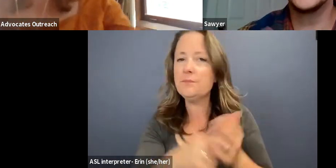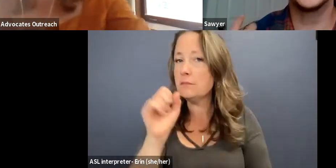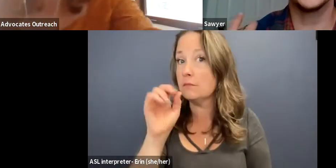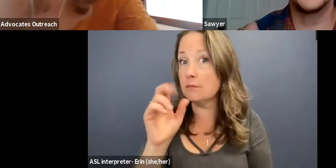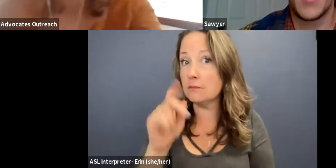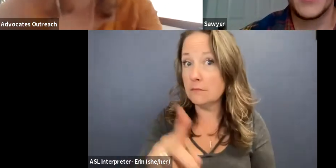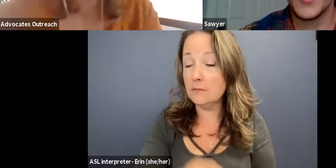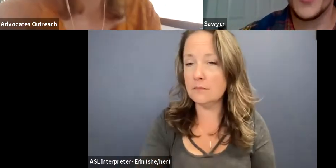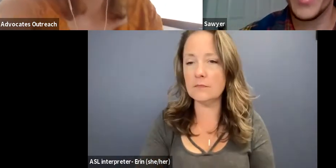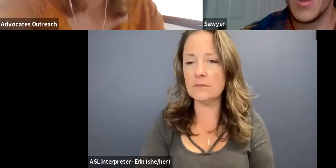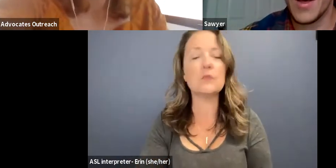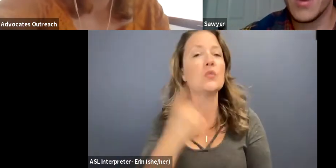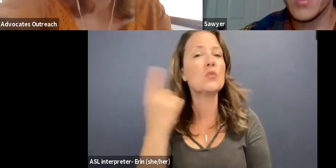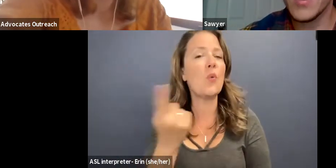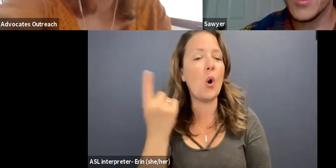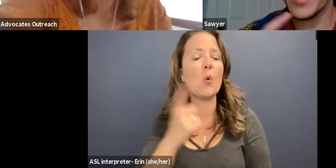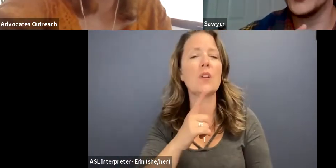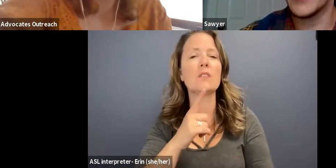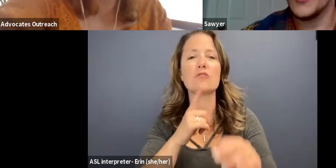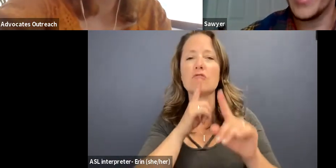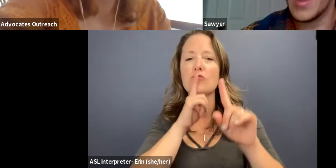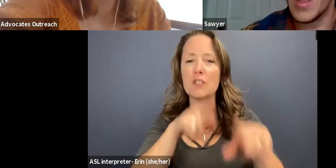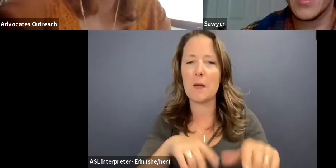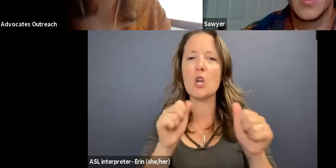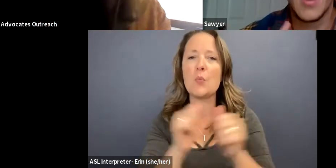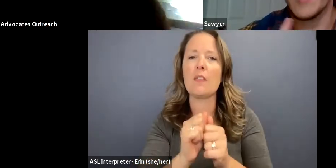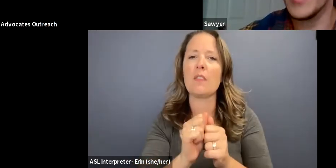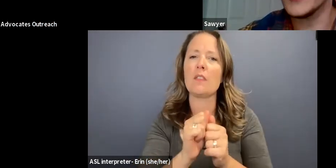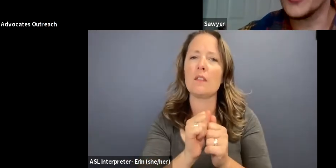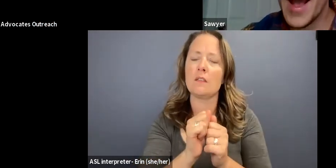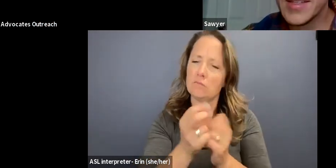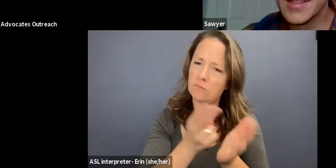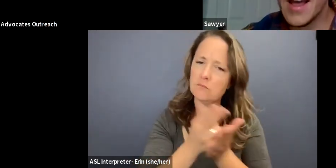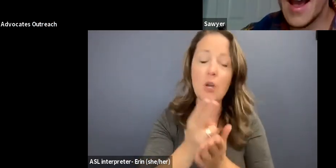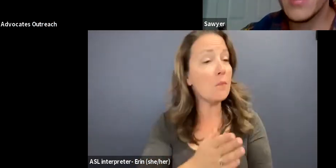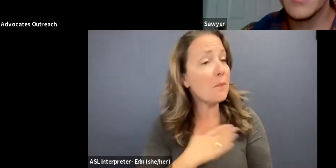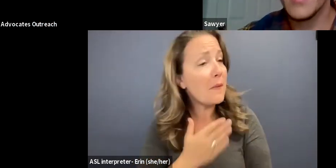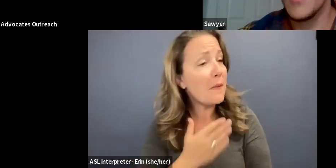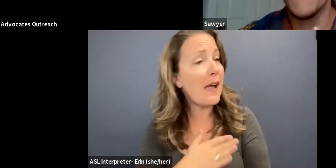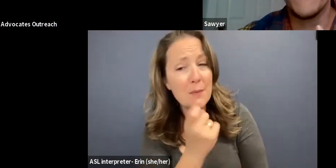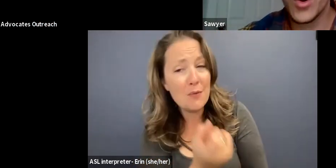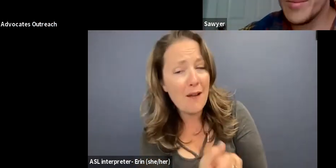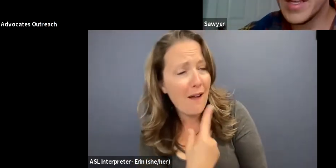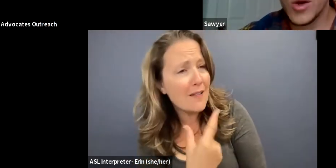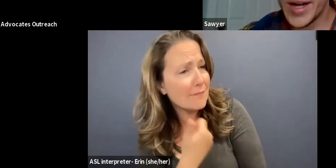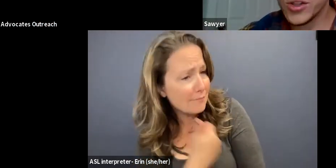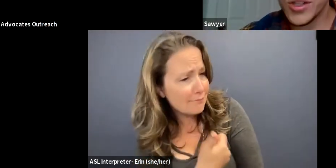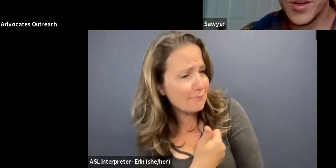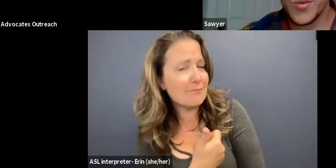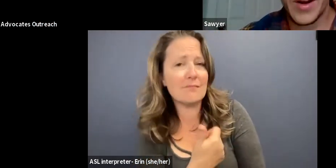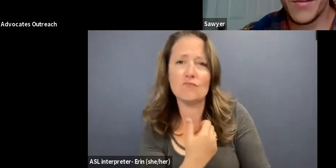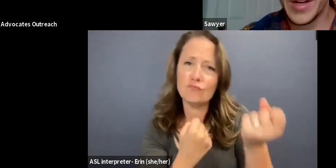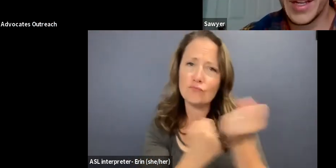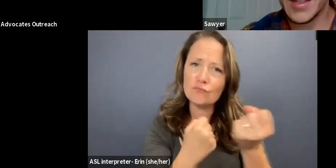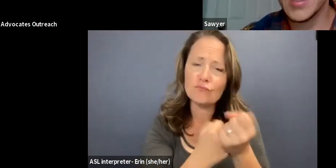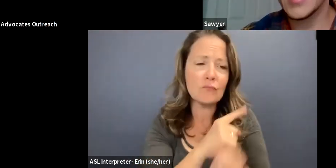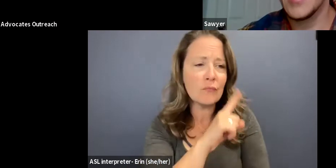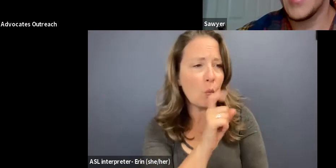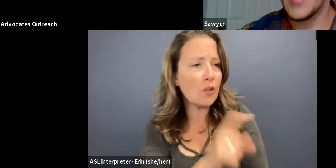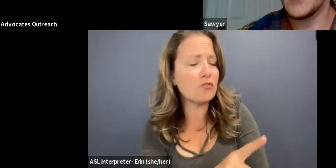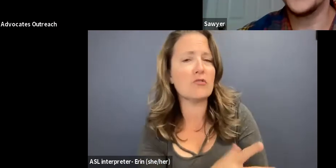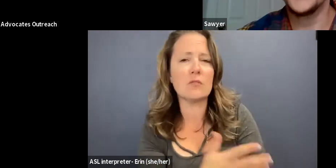but like I think it's a good example of like if we ask kids, especially it